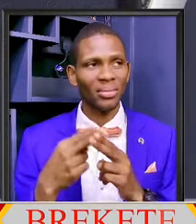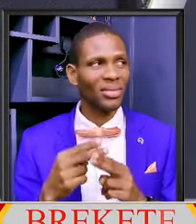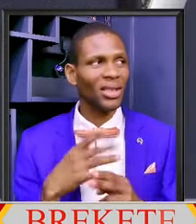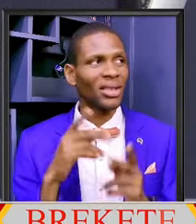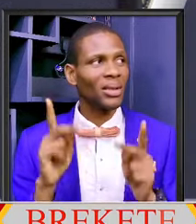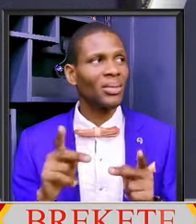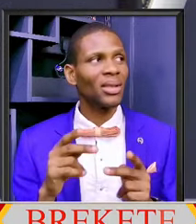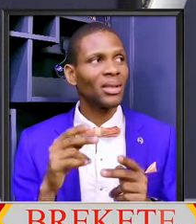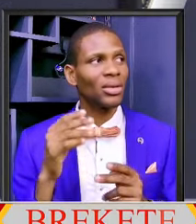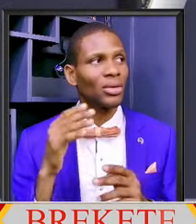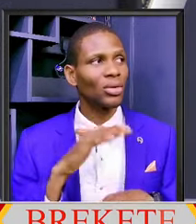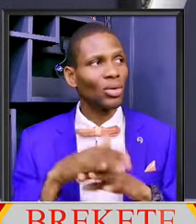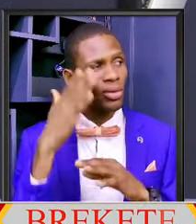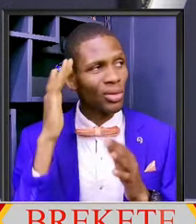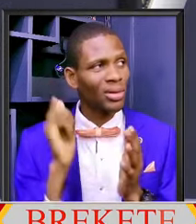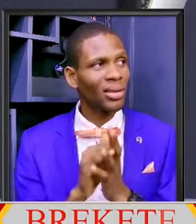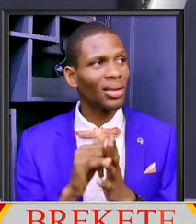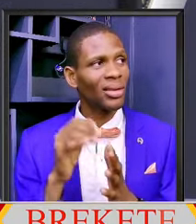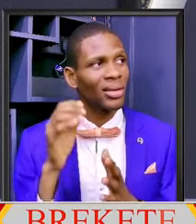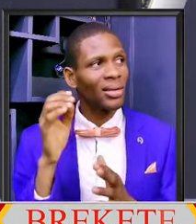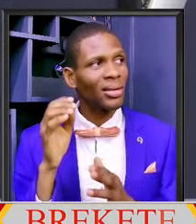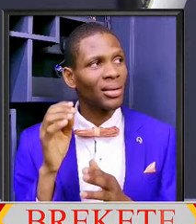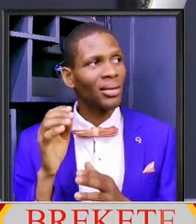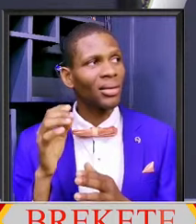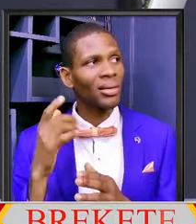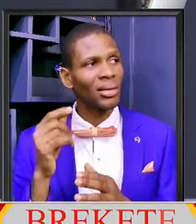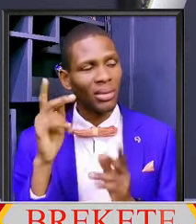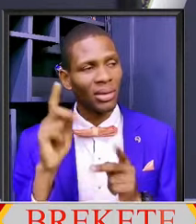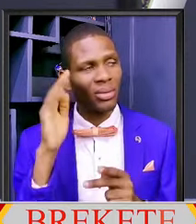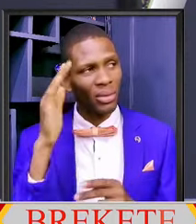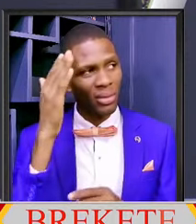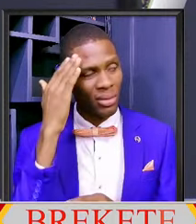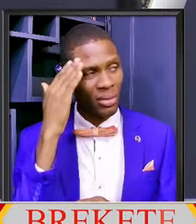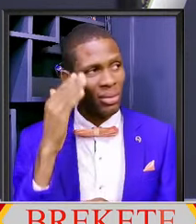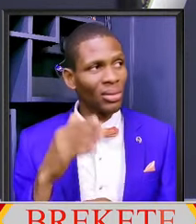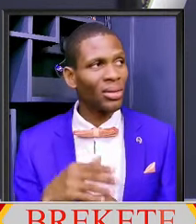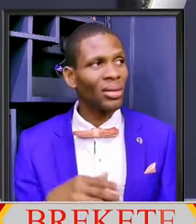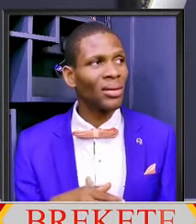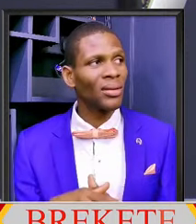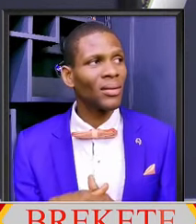And the person no say we de the person go no.